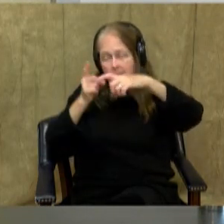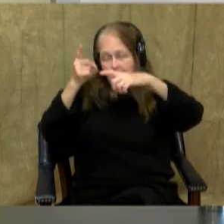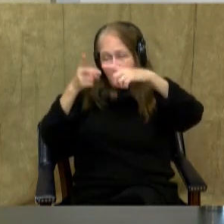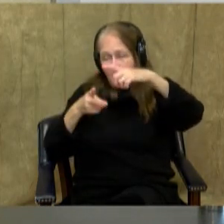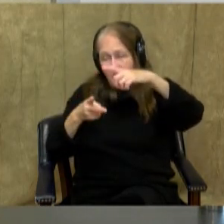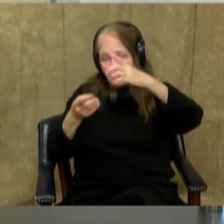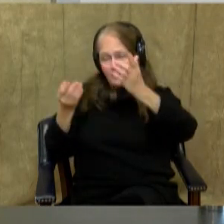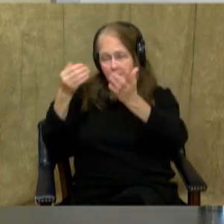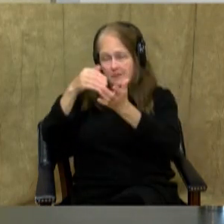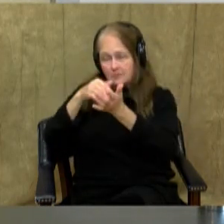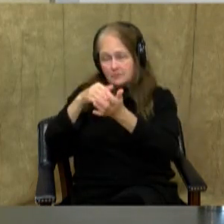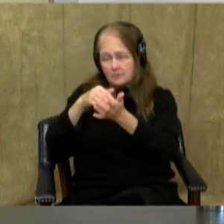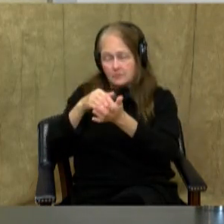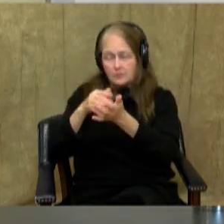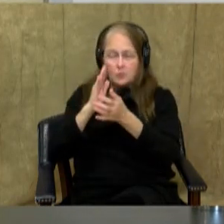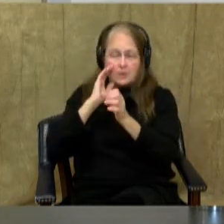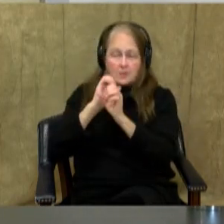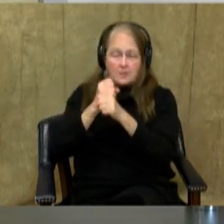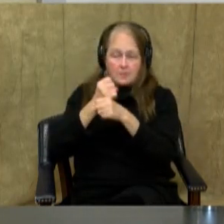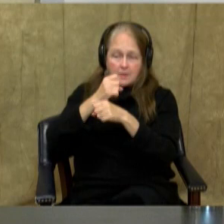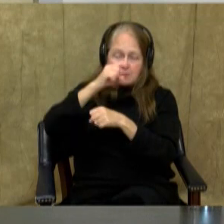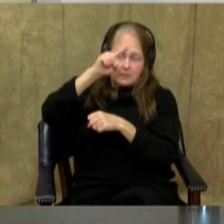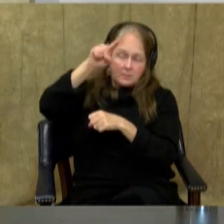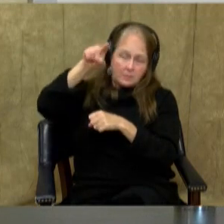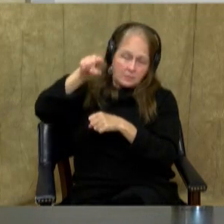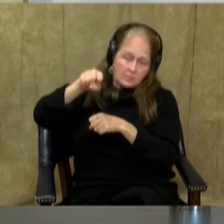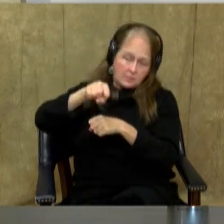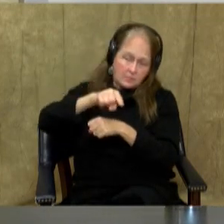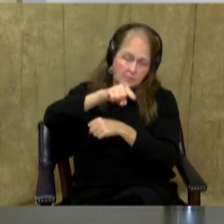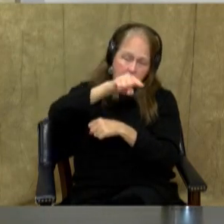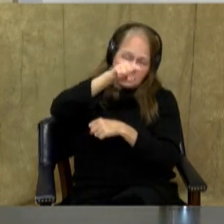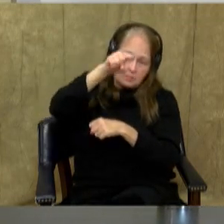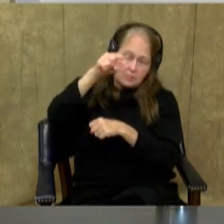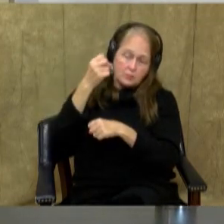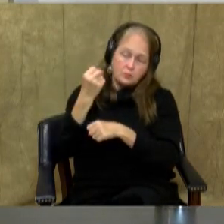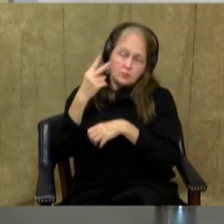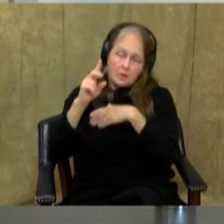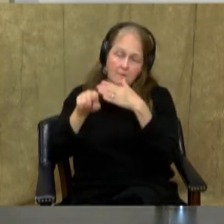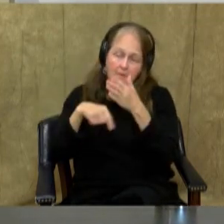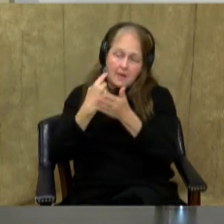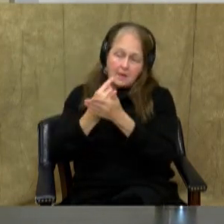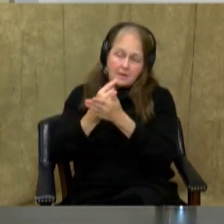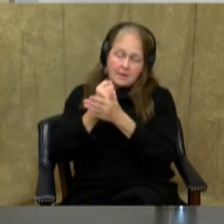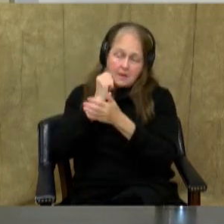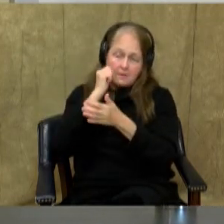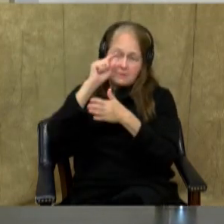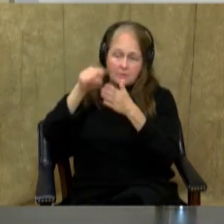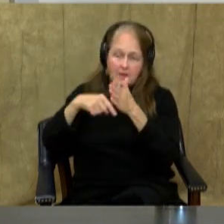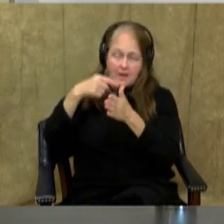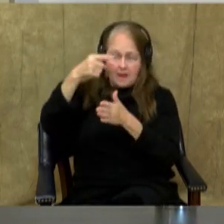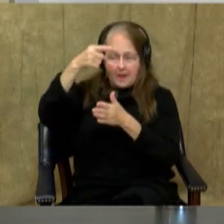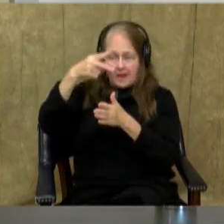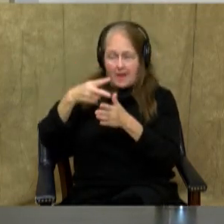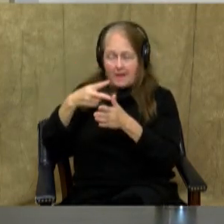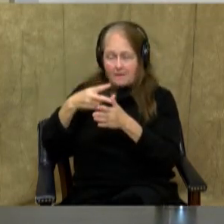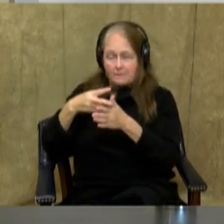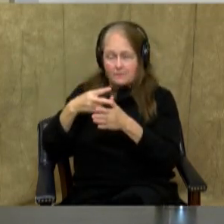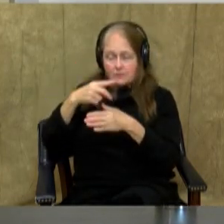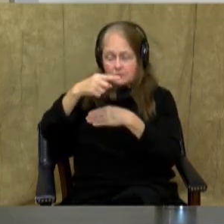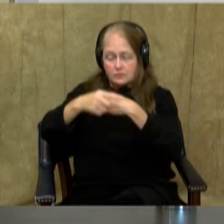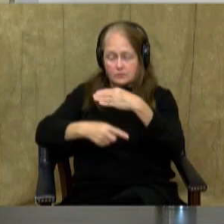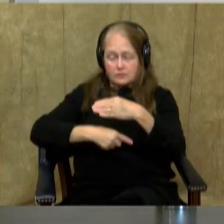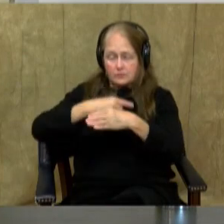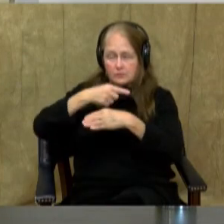tide again. And when it makes it back around again, that's 12 hours. Every half a rotation is 12